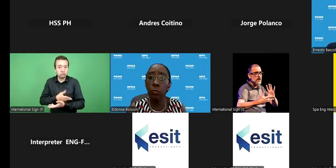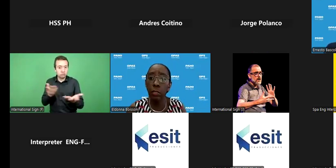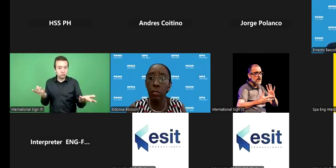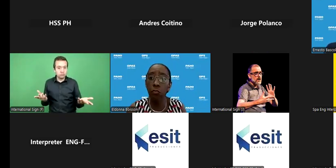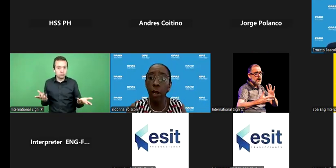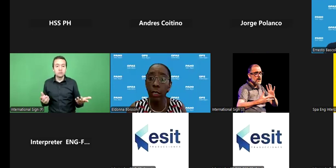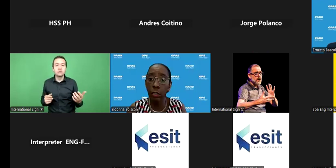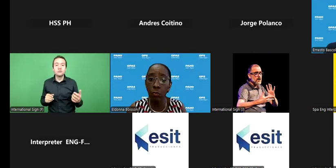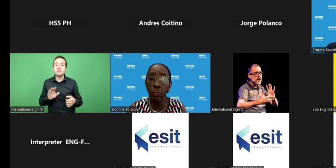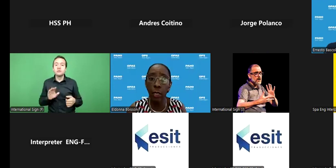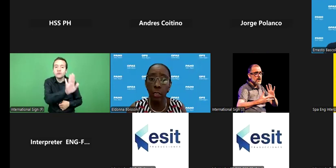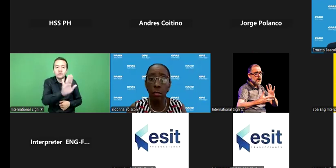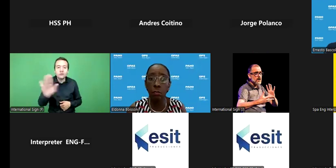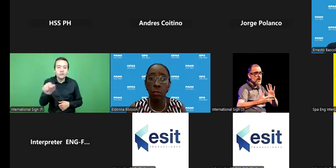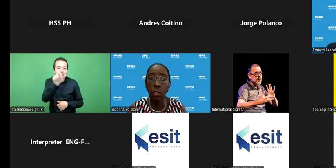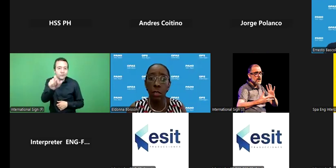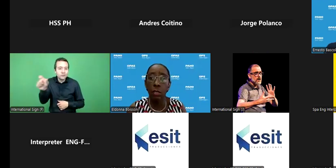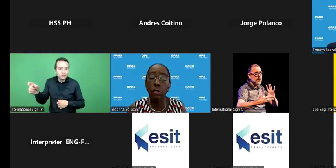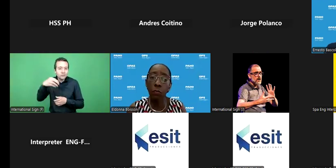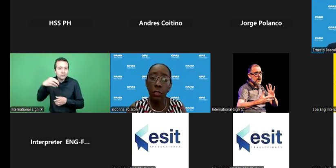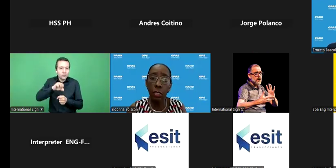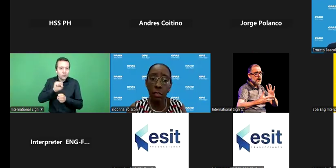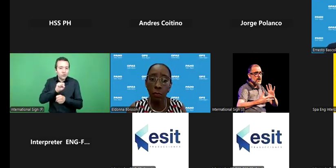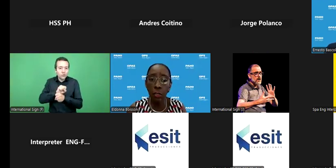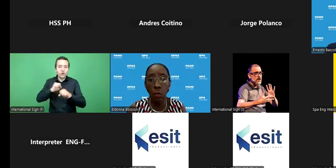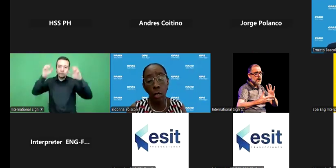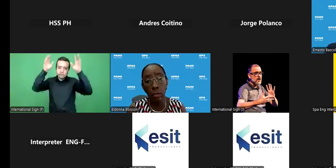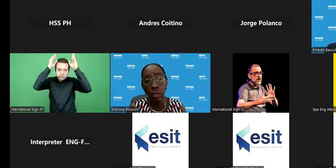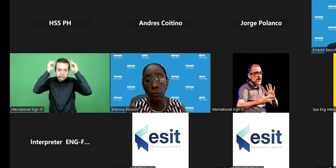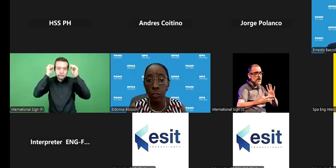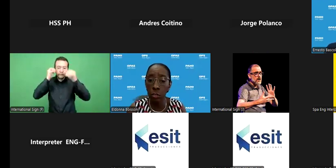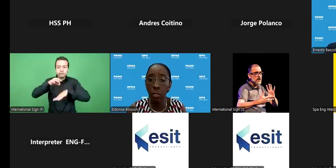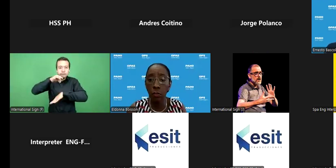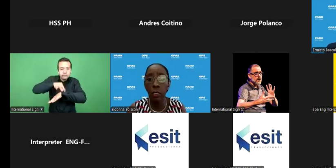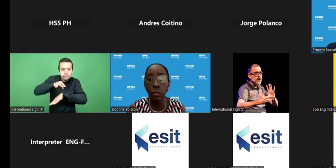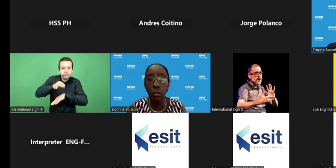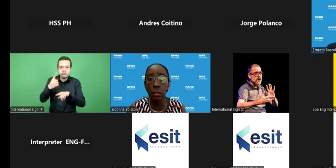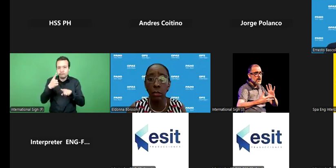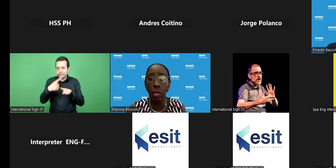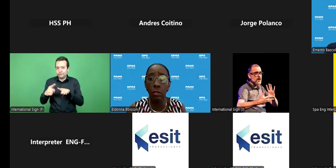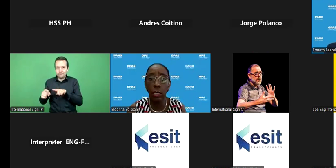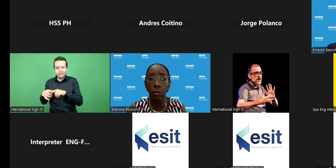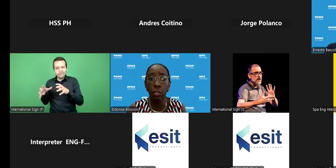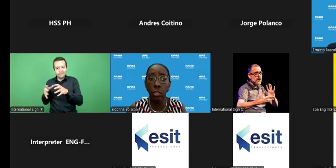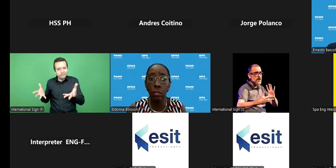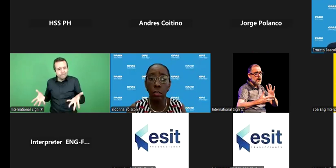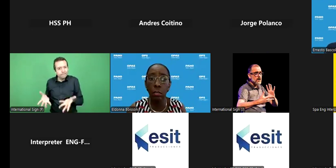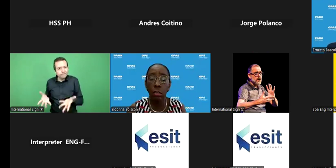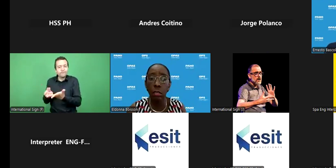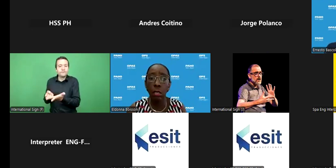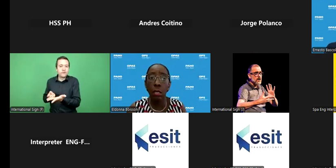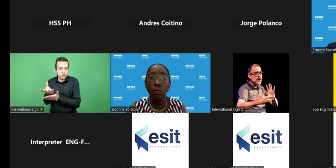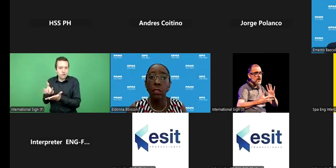more robust regulatory mechanism to oversee safety, quality, efficiency of medicines and other health